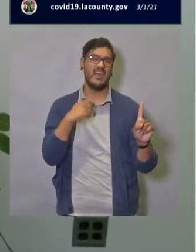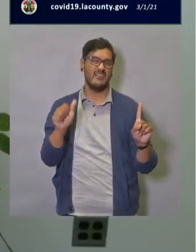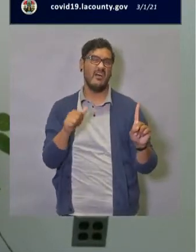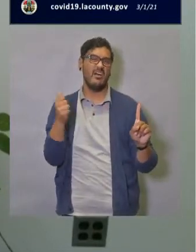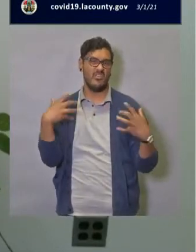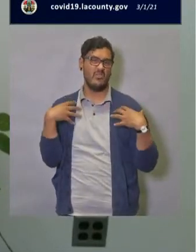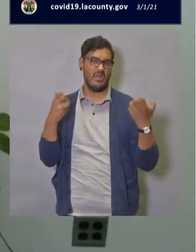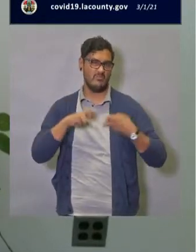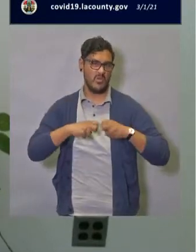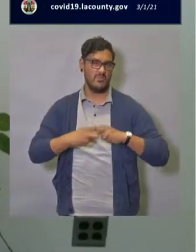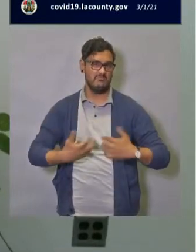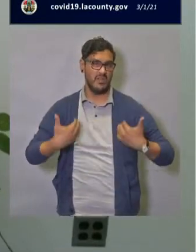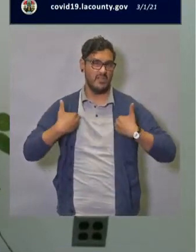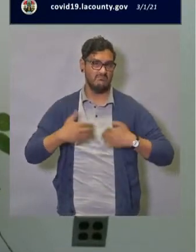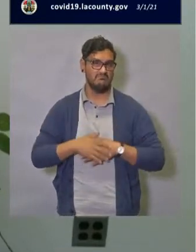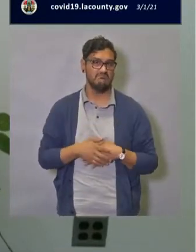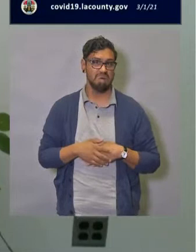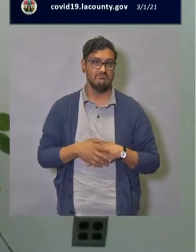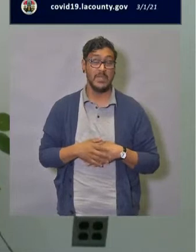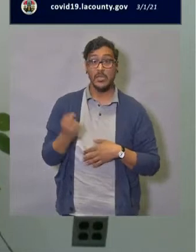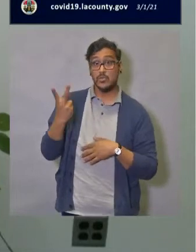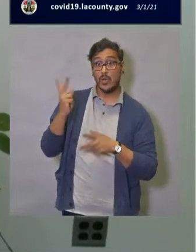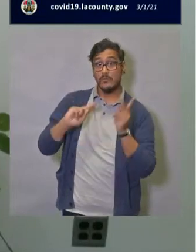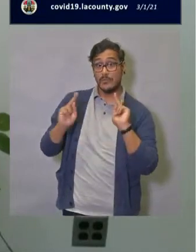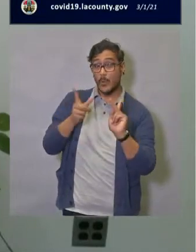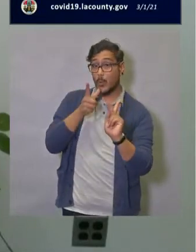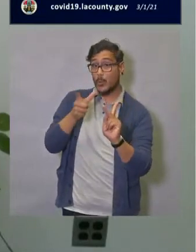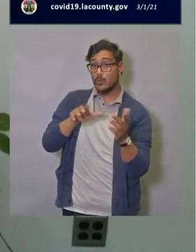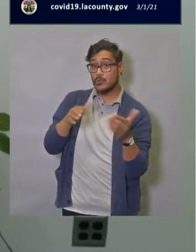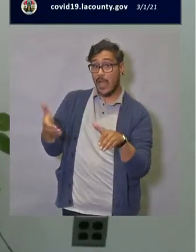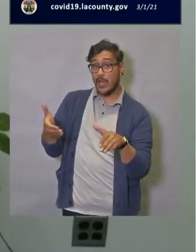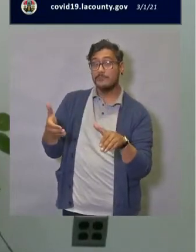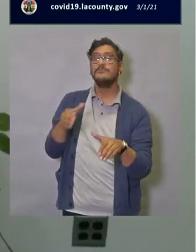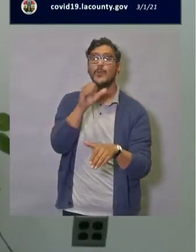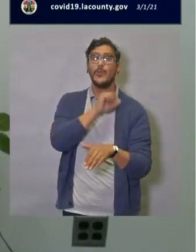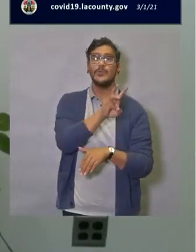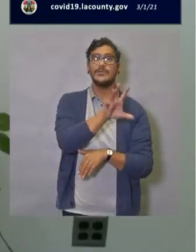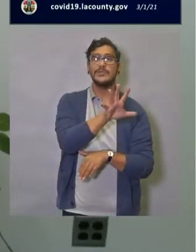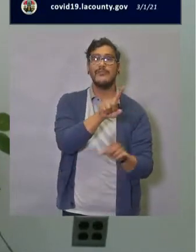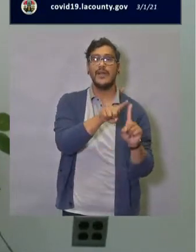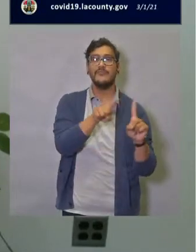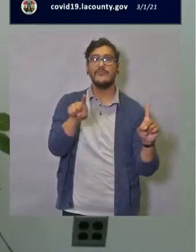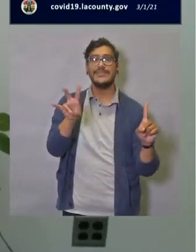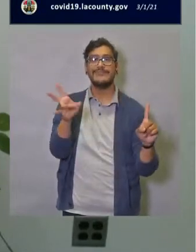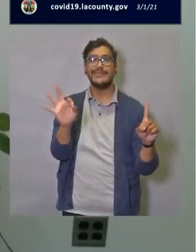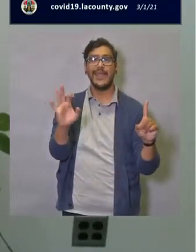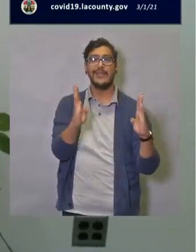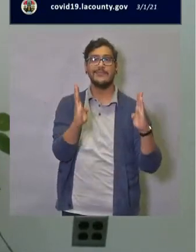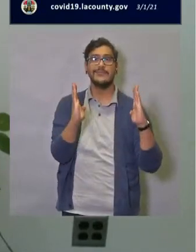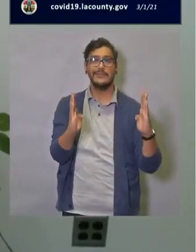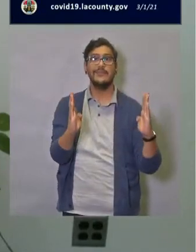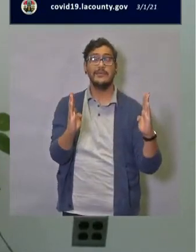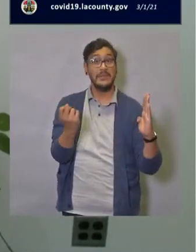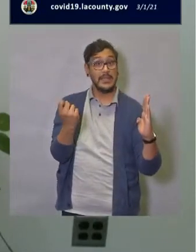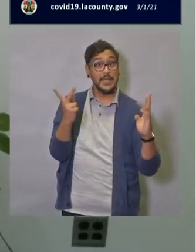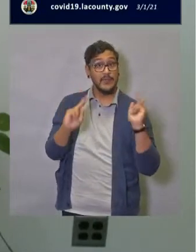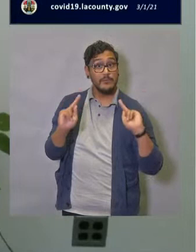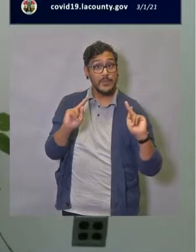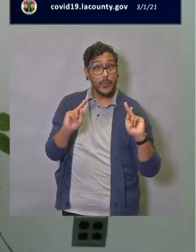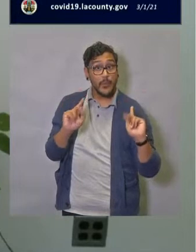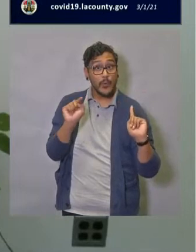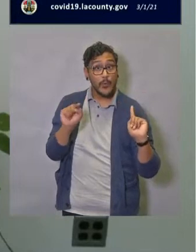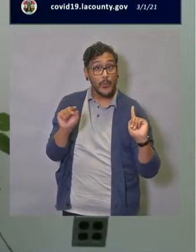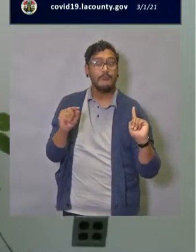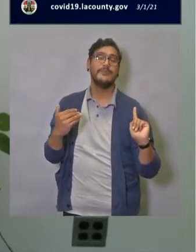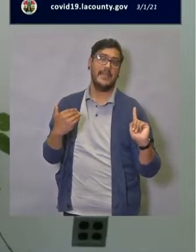conditions. 12 people who passed away are between the ages of 65 and 79, and 11 people in this age group